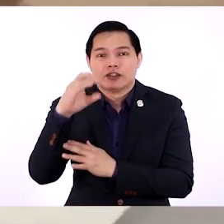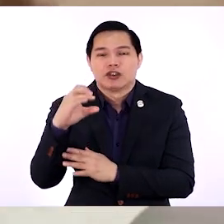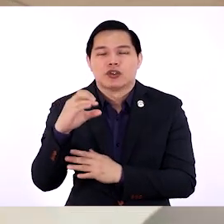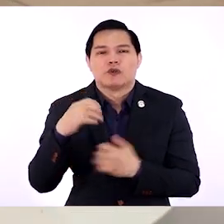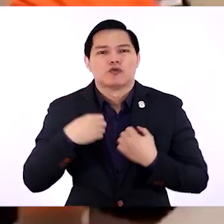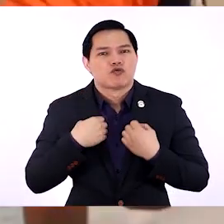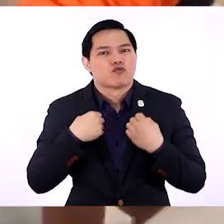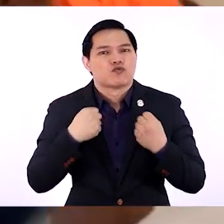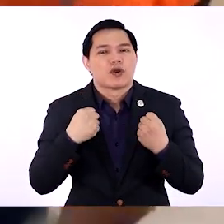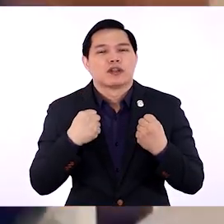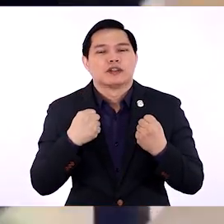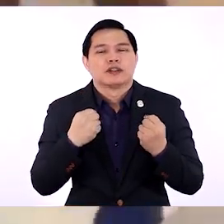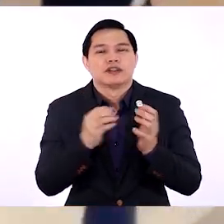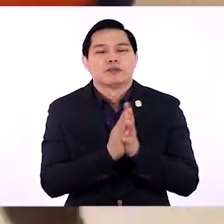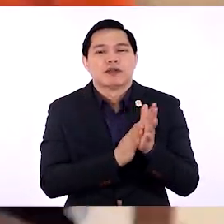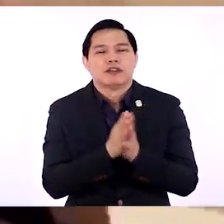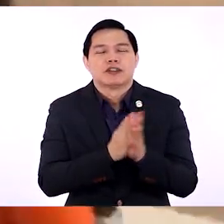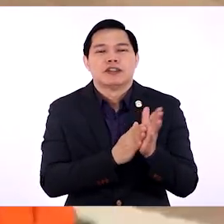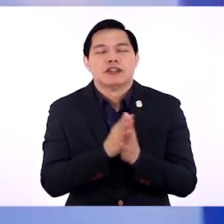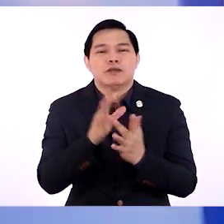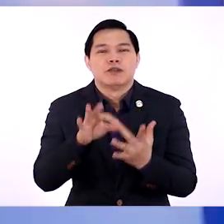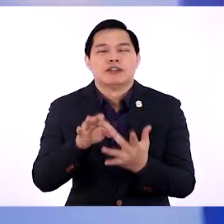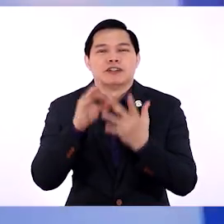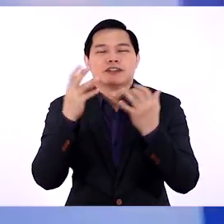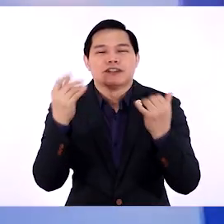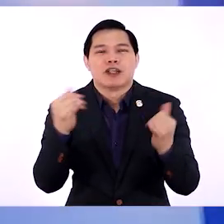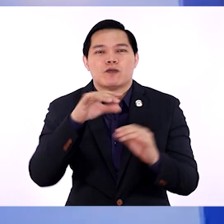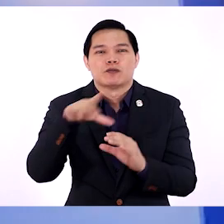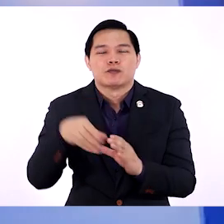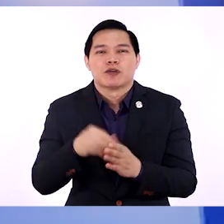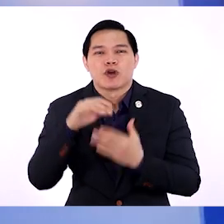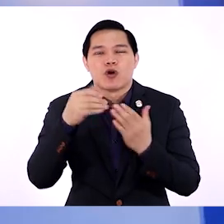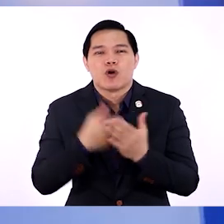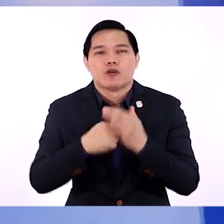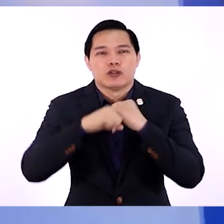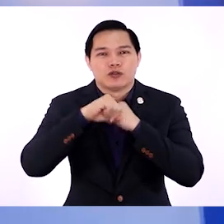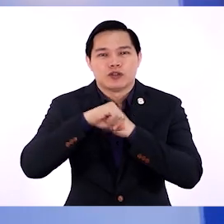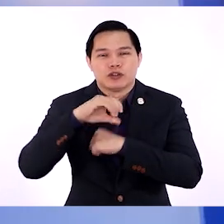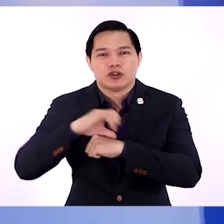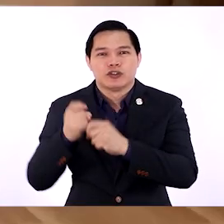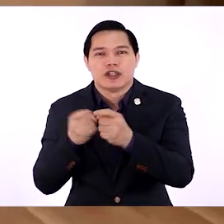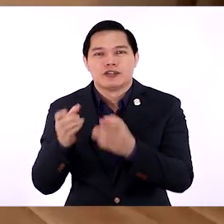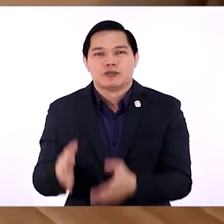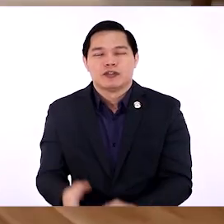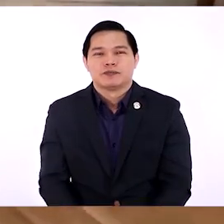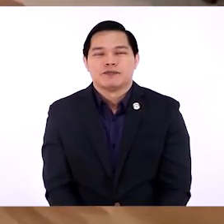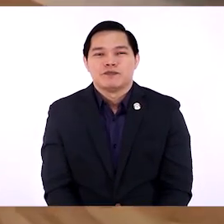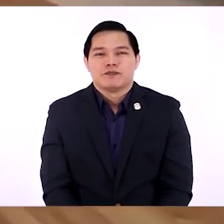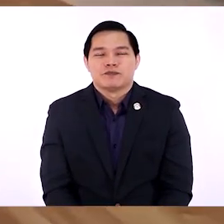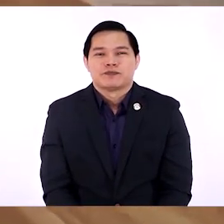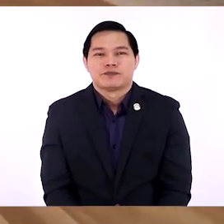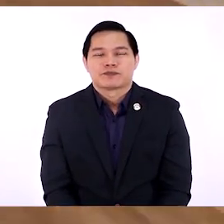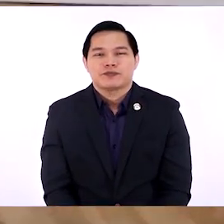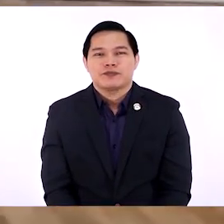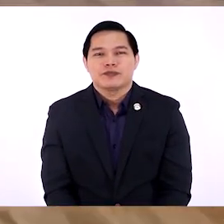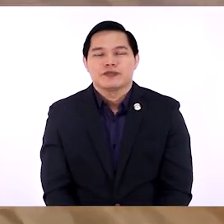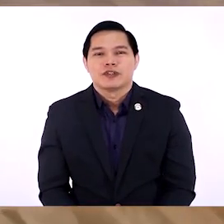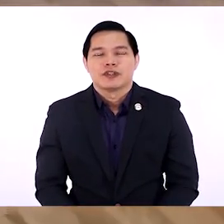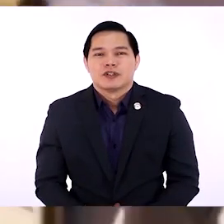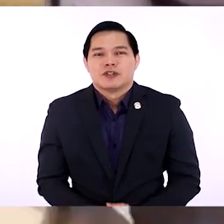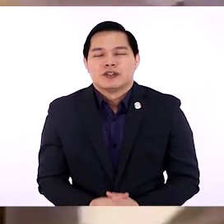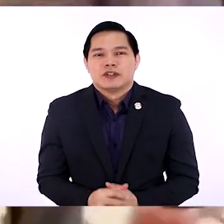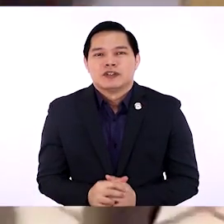and active, especially in participating in all the activities that is launched by the church administration. They may be